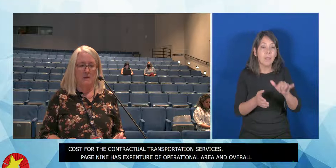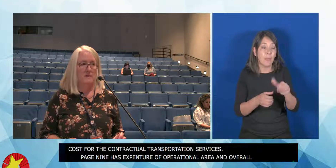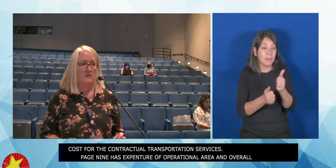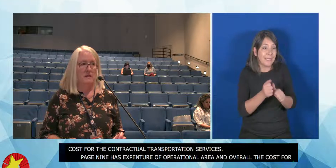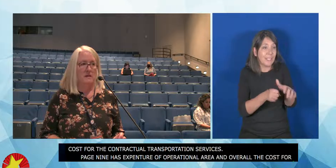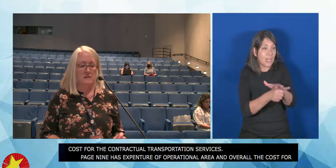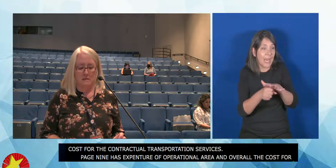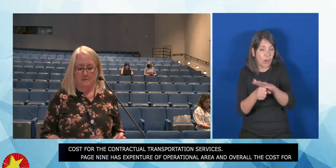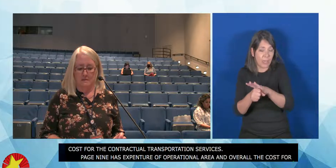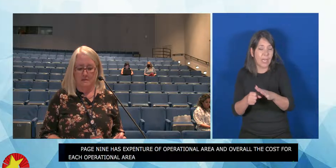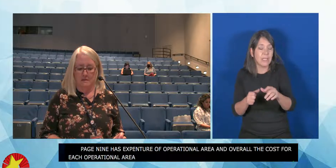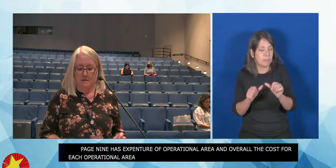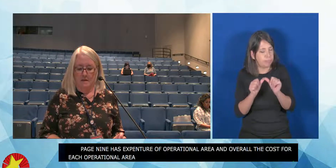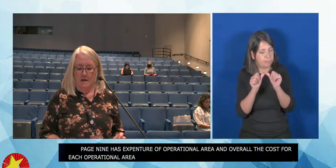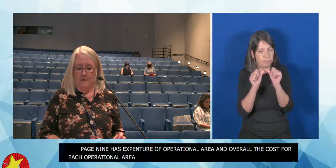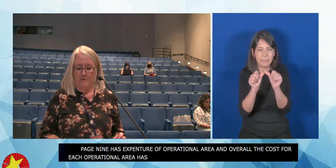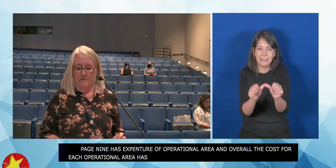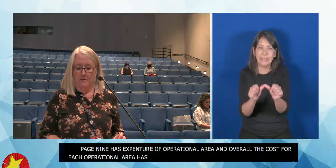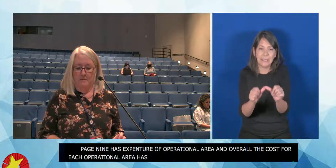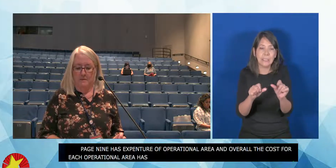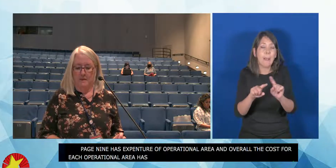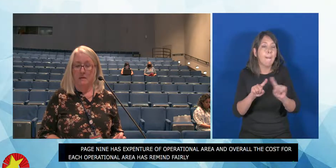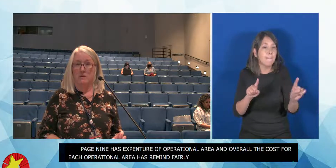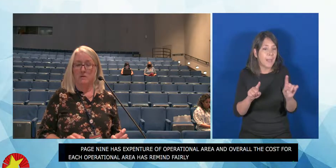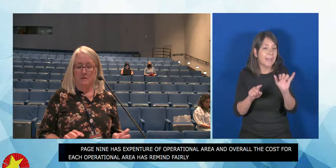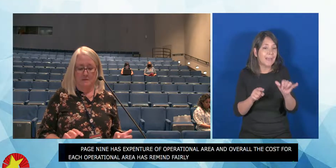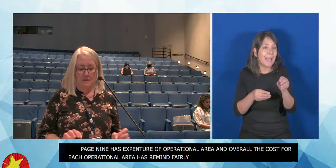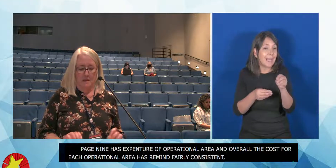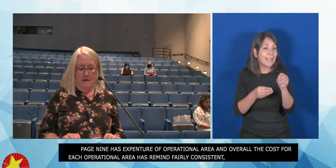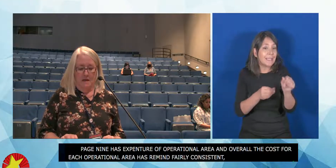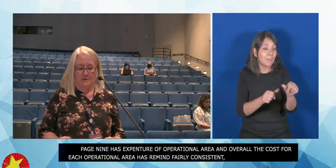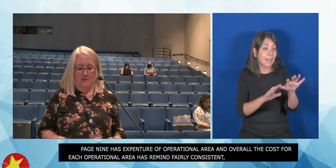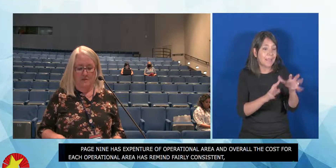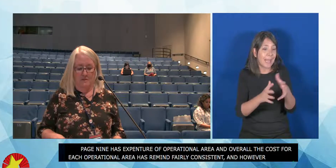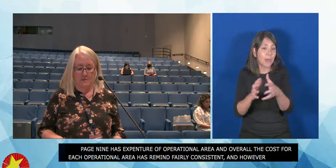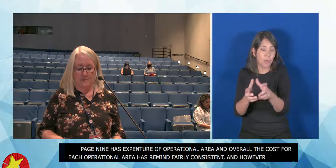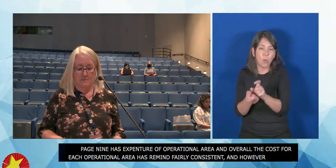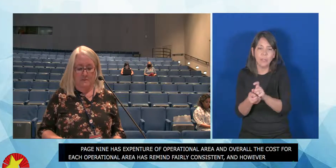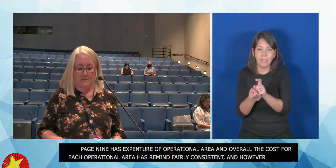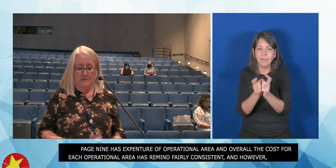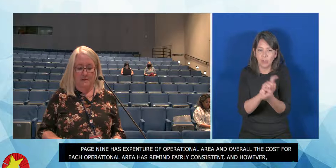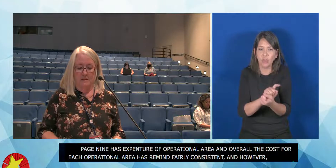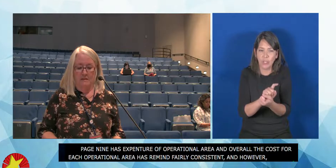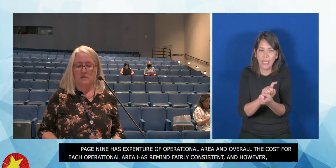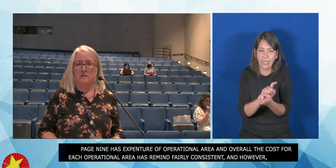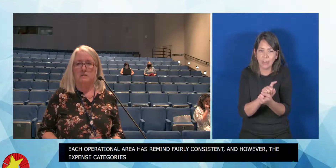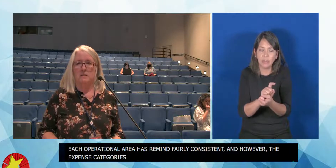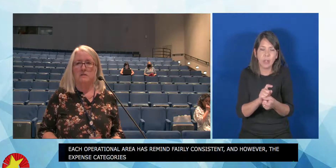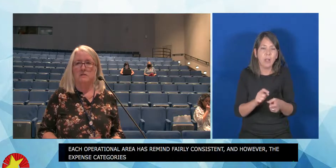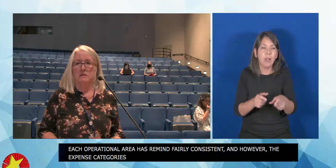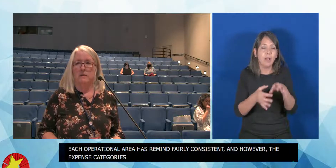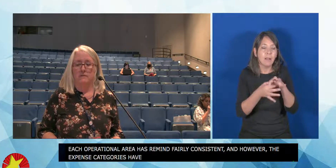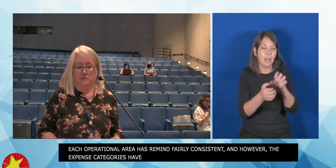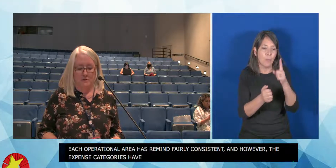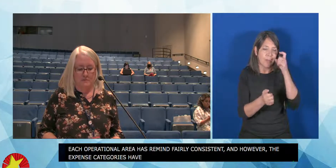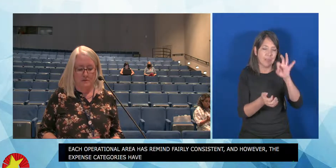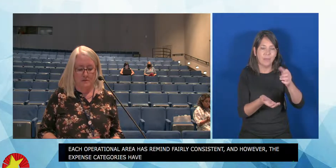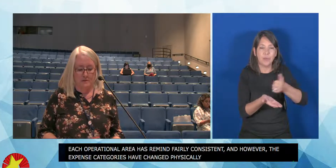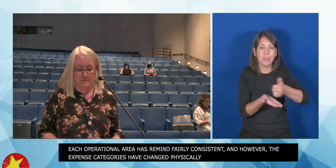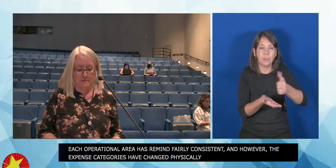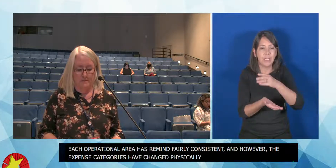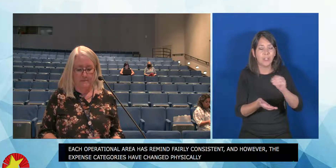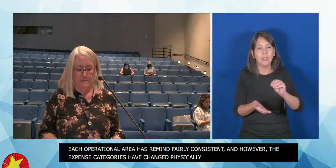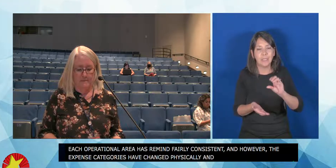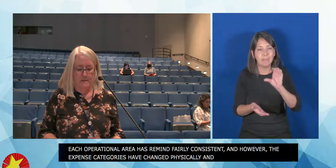has remained fairly consistent. However, the expense categories have changed specifically in transportation and food